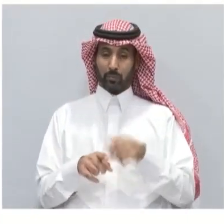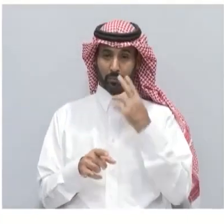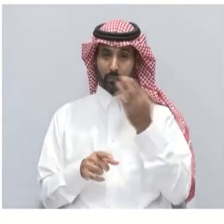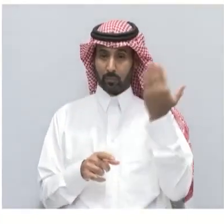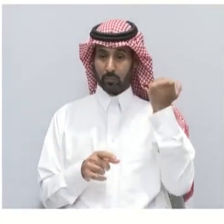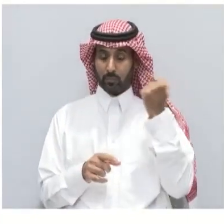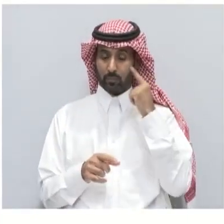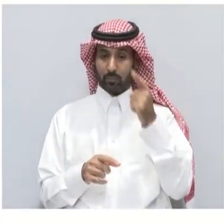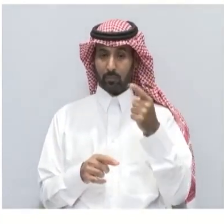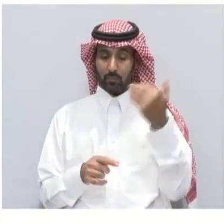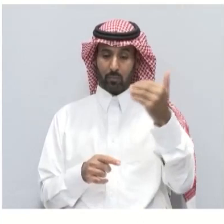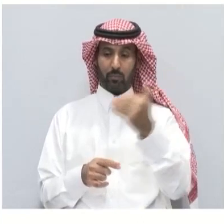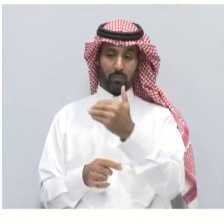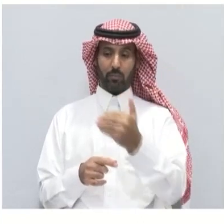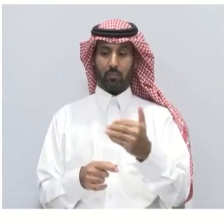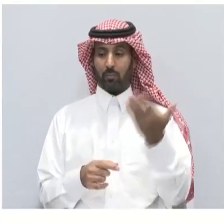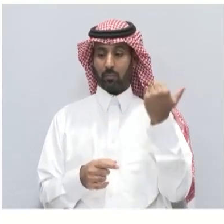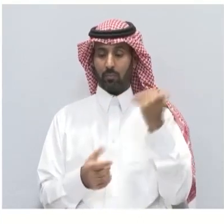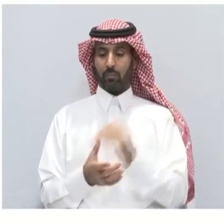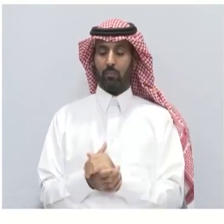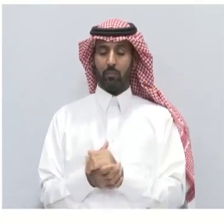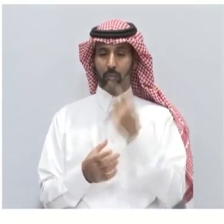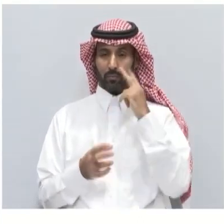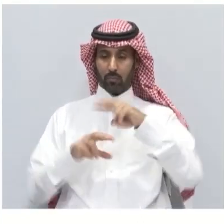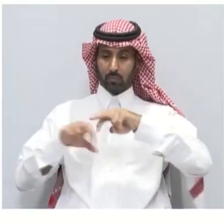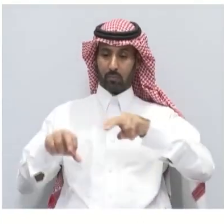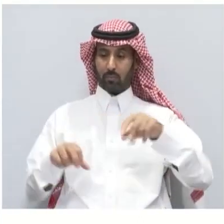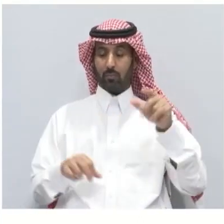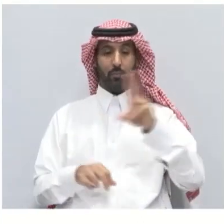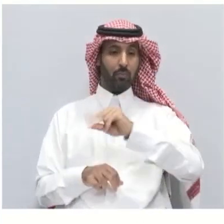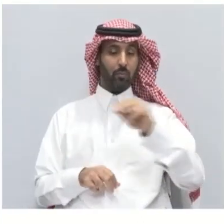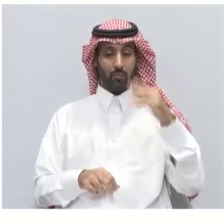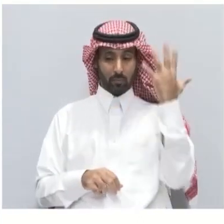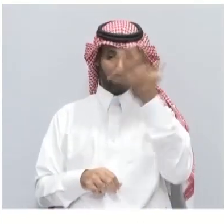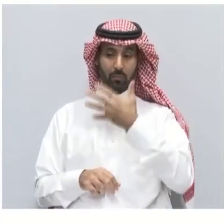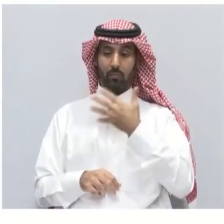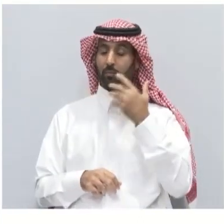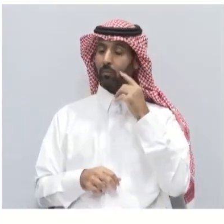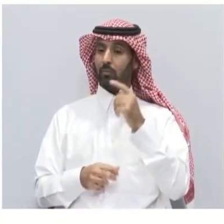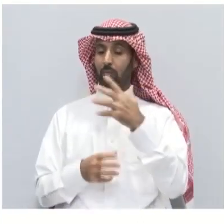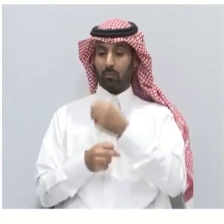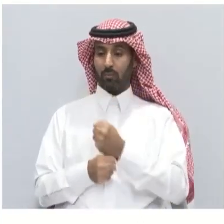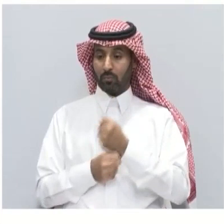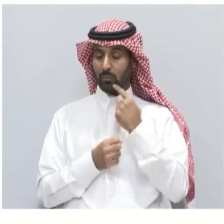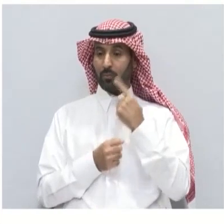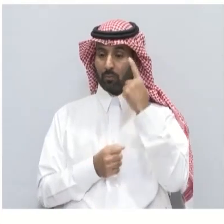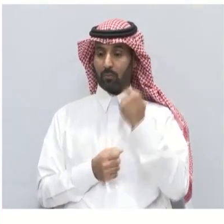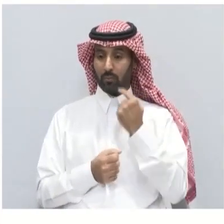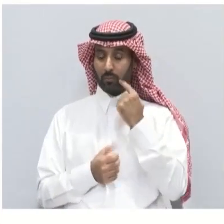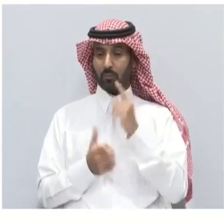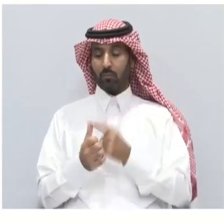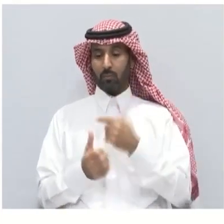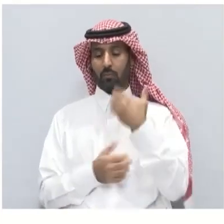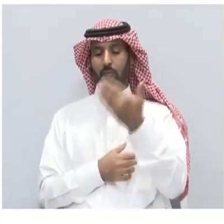remember these articles that we took previously, finding your double, saving a life, or united after